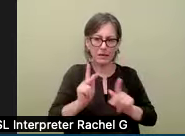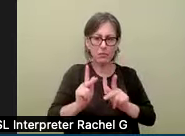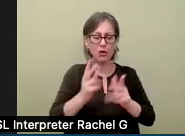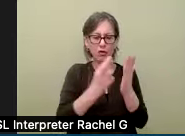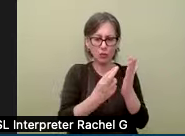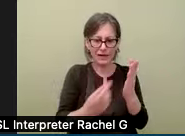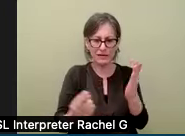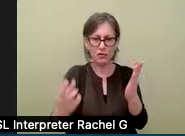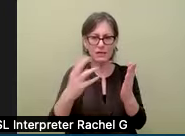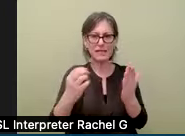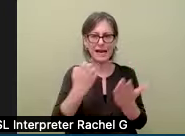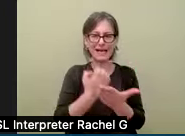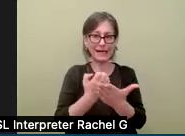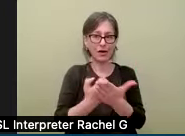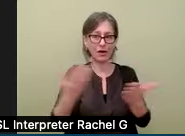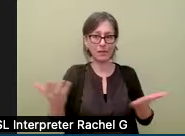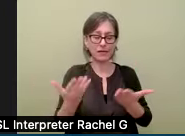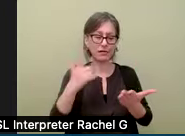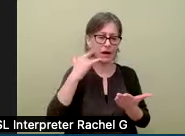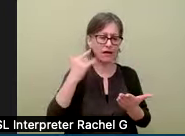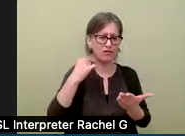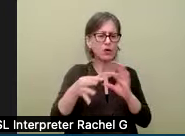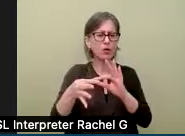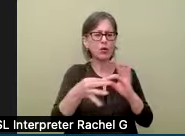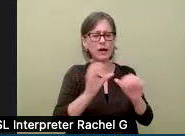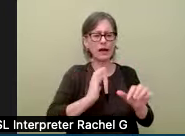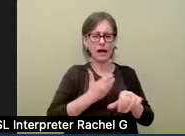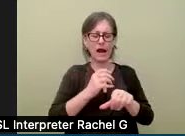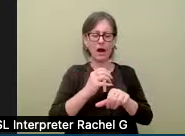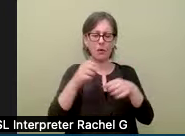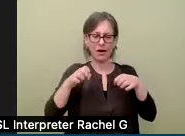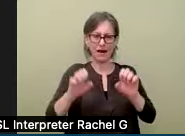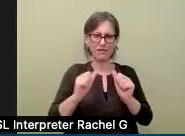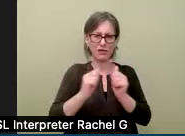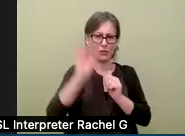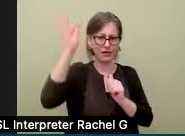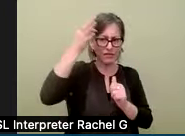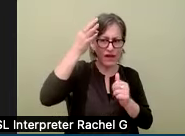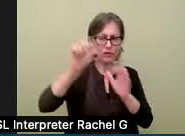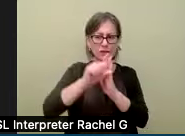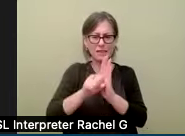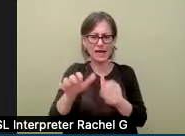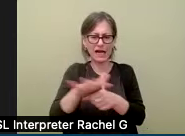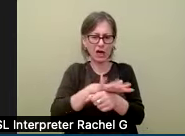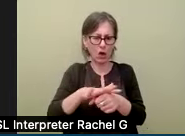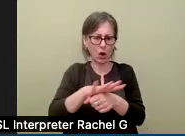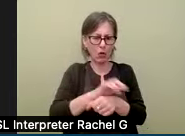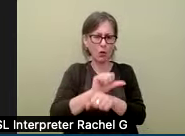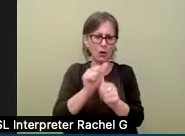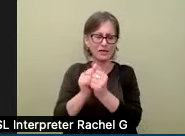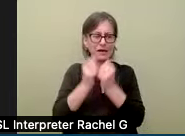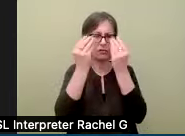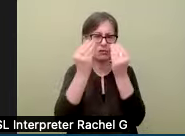resources, and economy by coordinating our efforts with a team of federal, state, and local partners to help inform